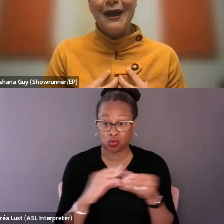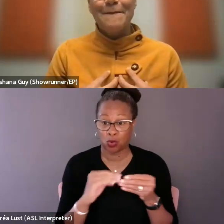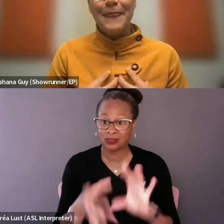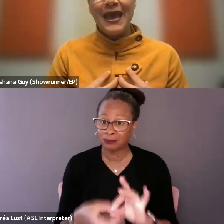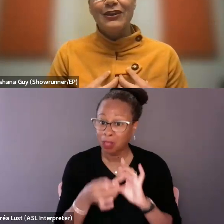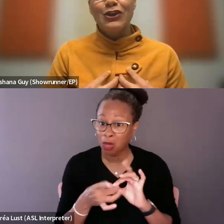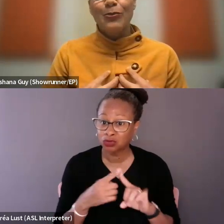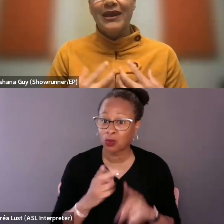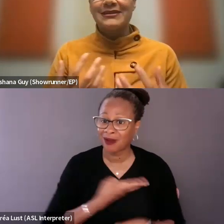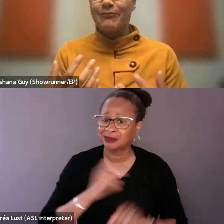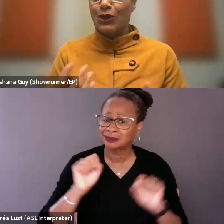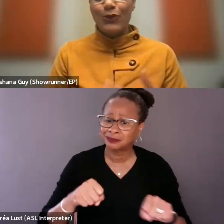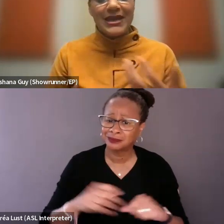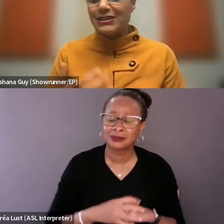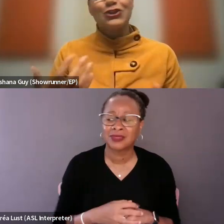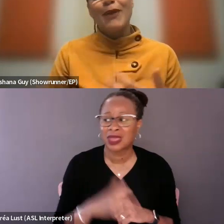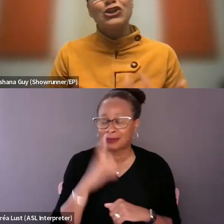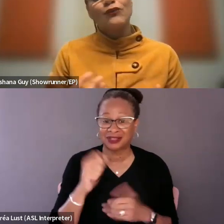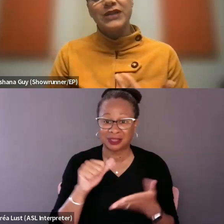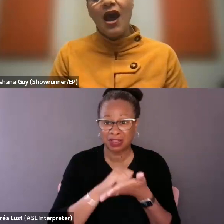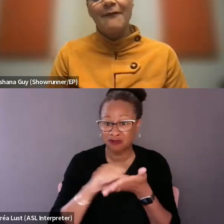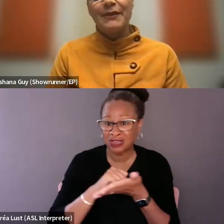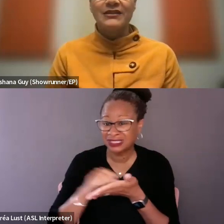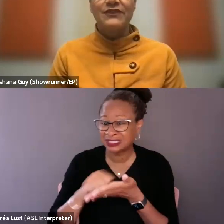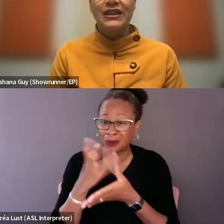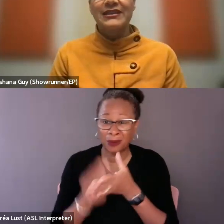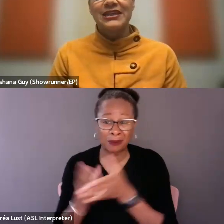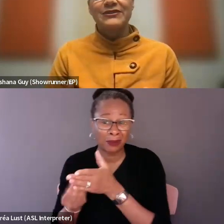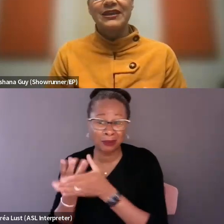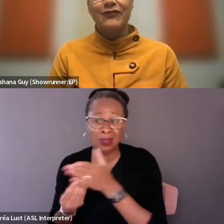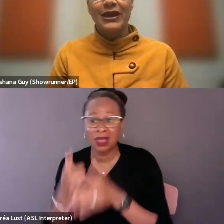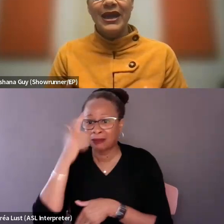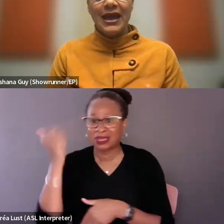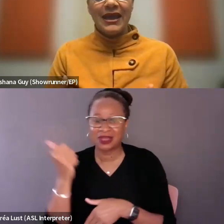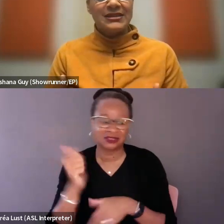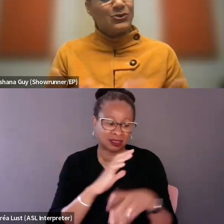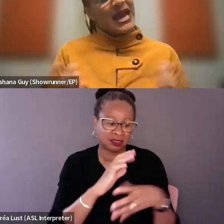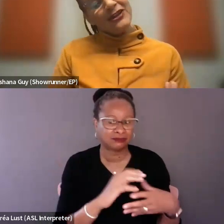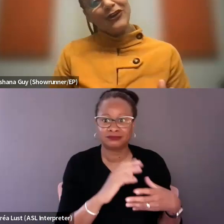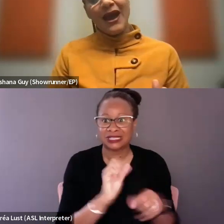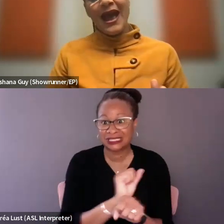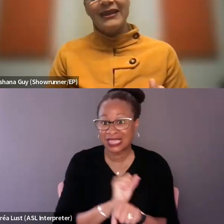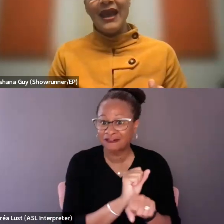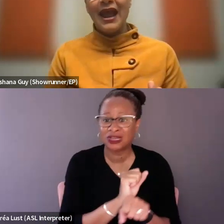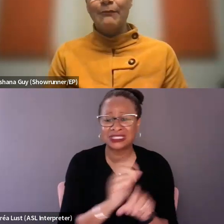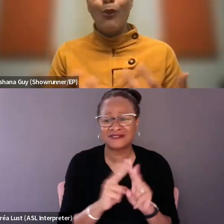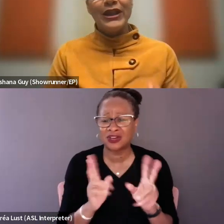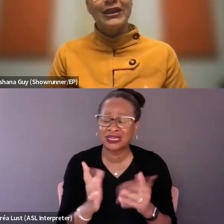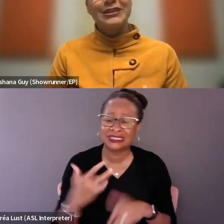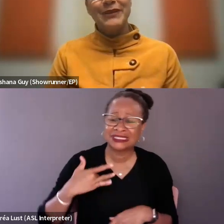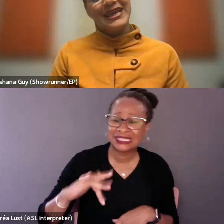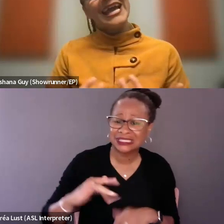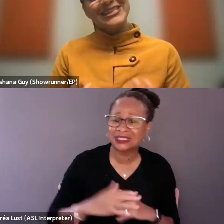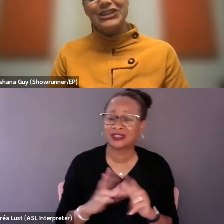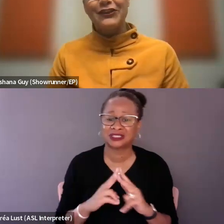us. And, you know, because they've been erased so much over time because of the legacy of slavery, it's so tender and